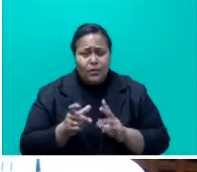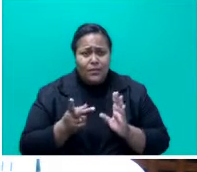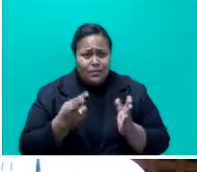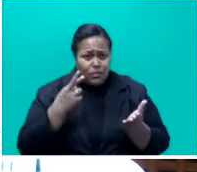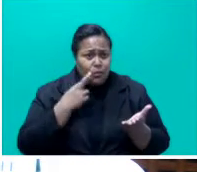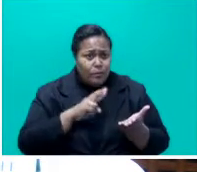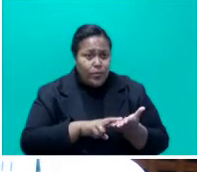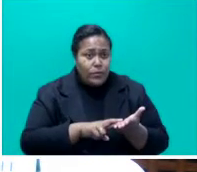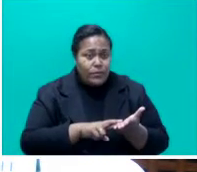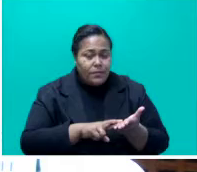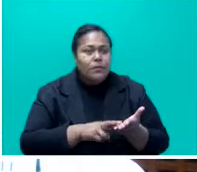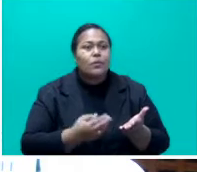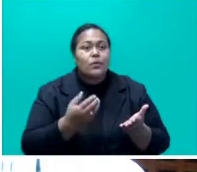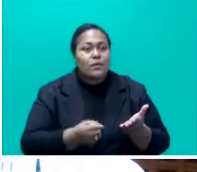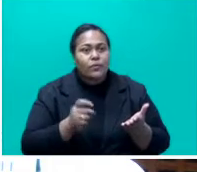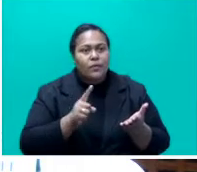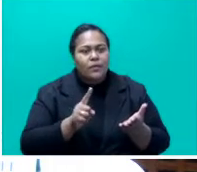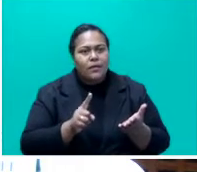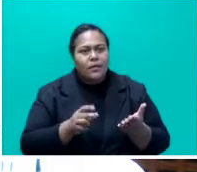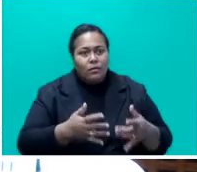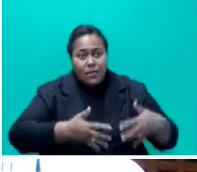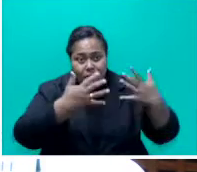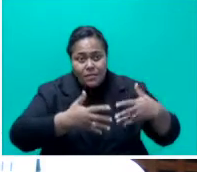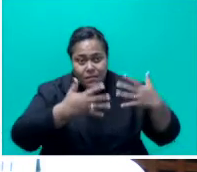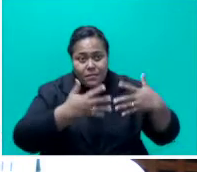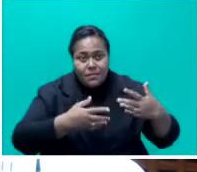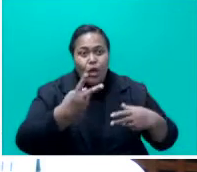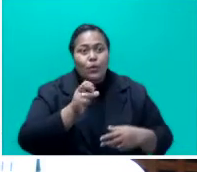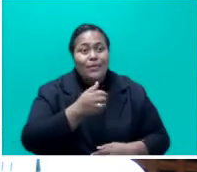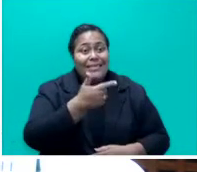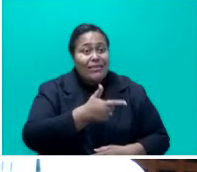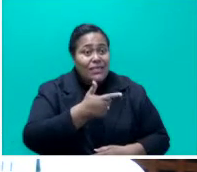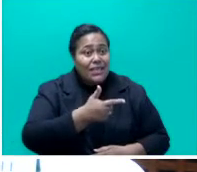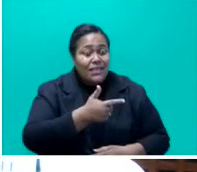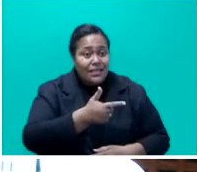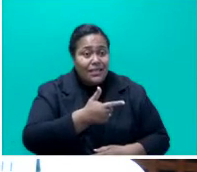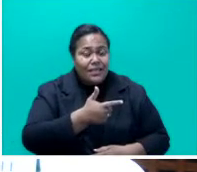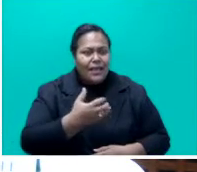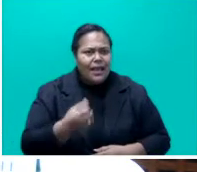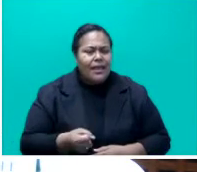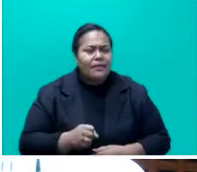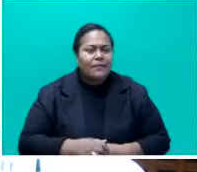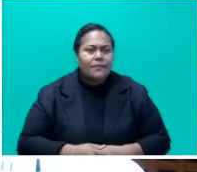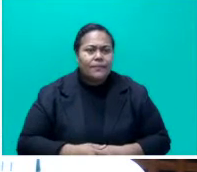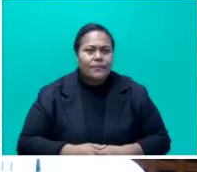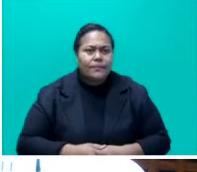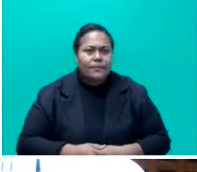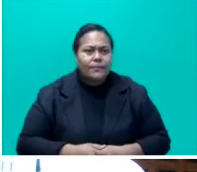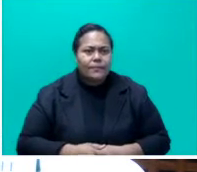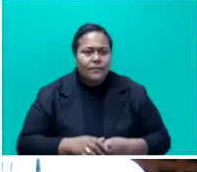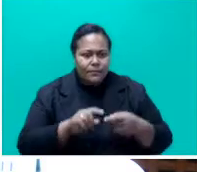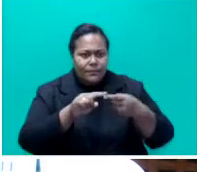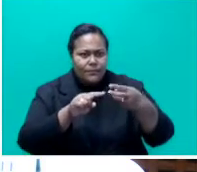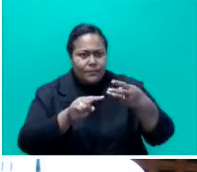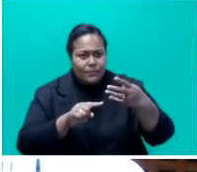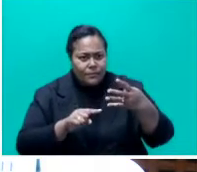from the census of 2017. It talks about areas in